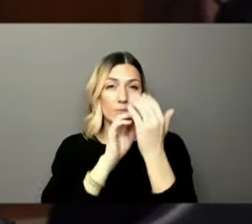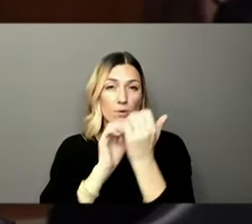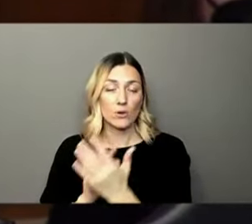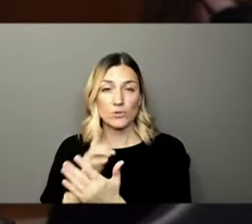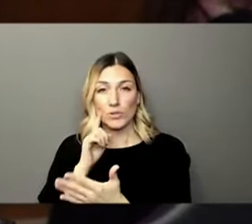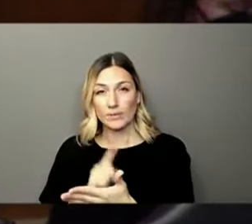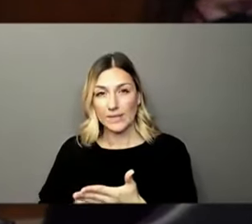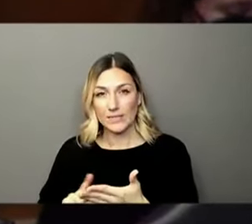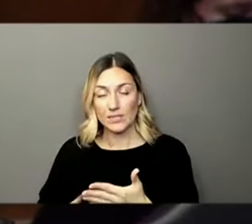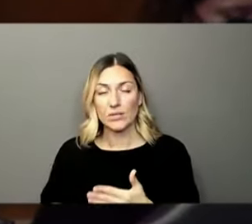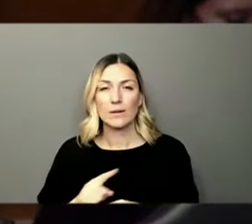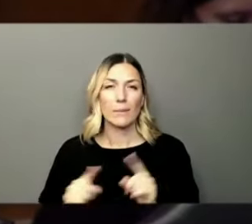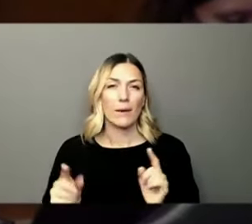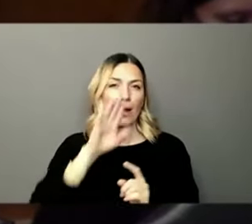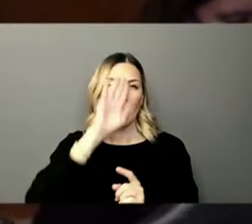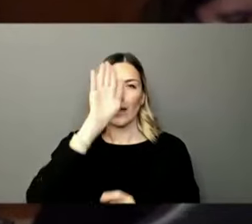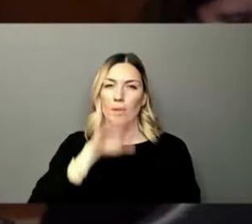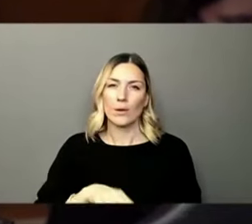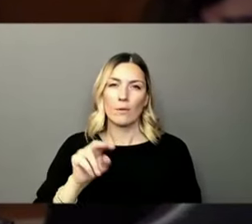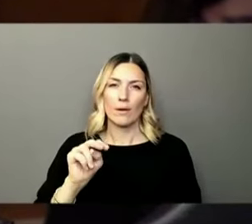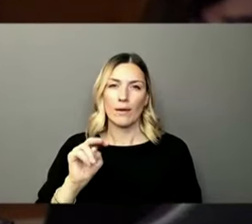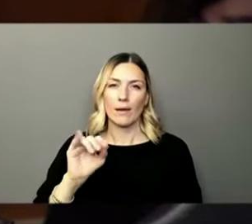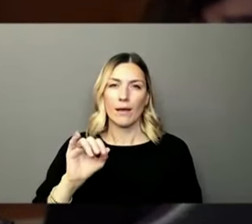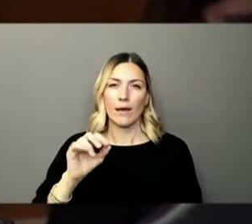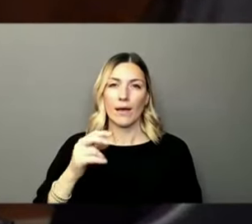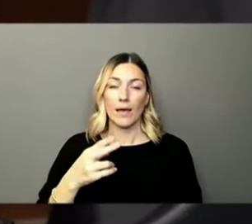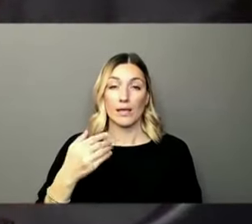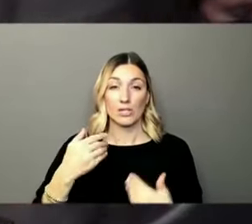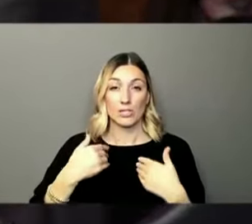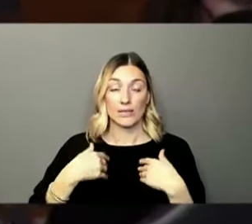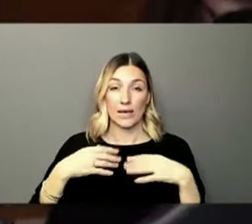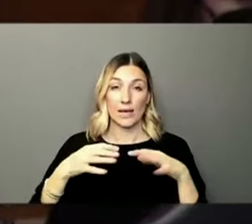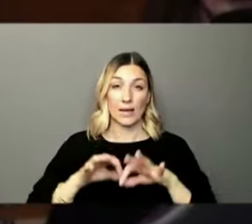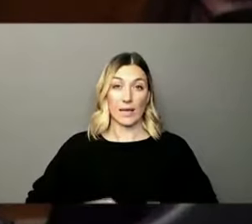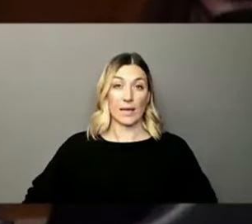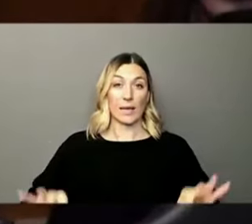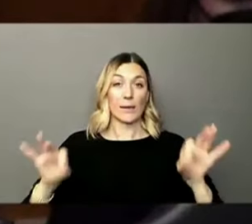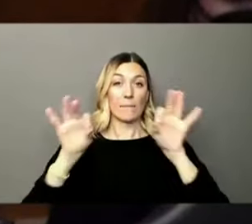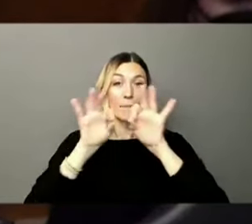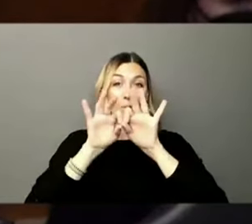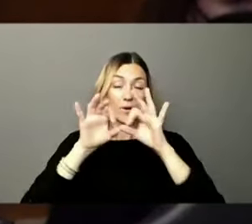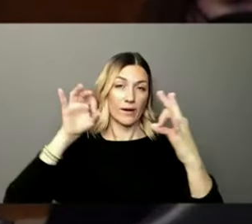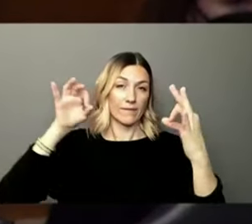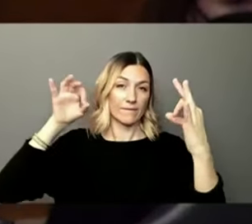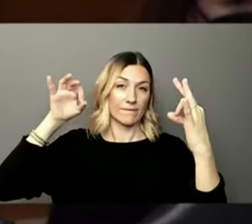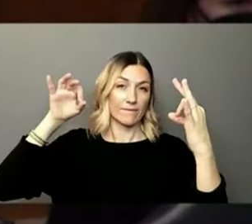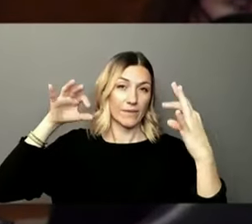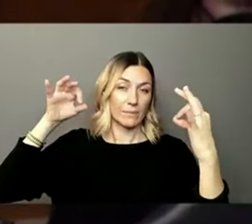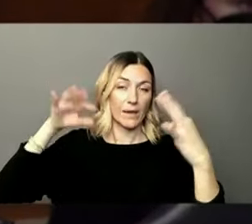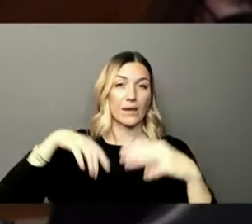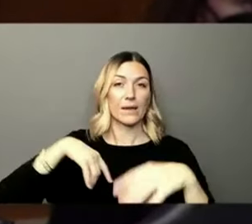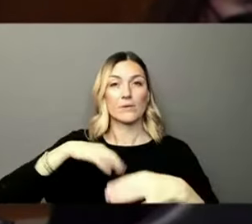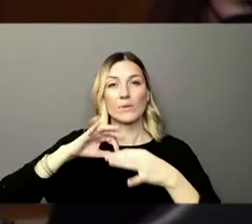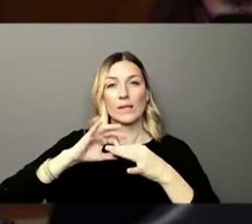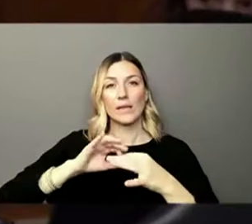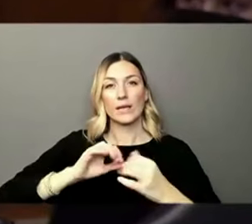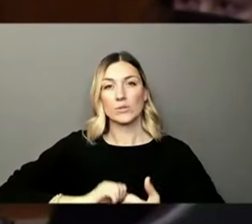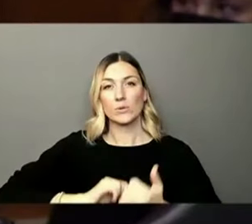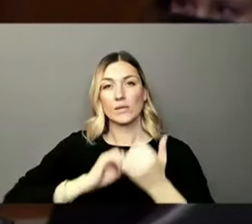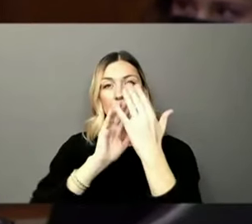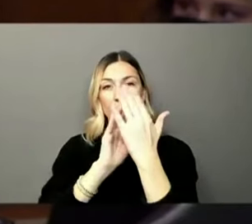know that NIH has received critical feedback regarding its approach to this